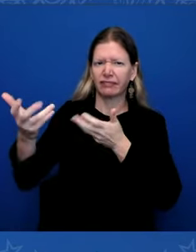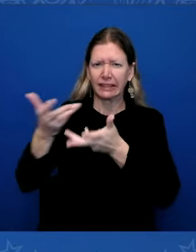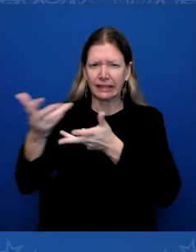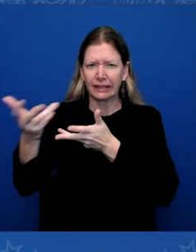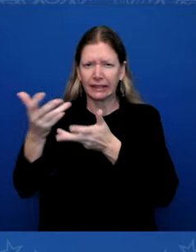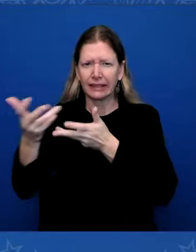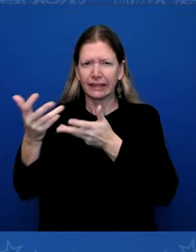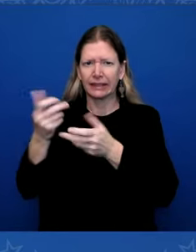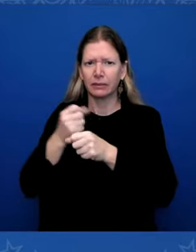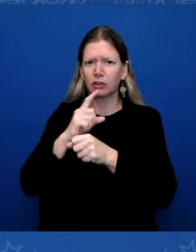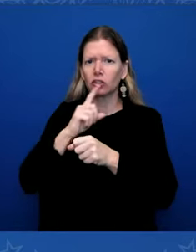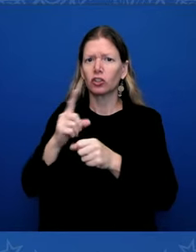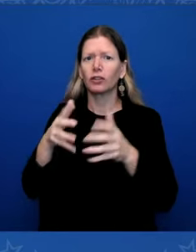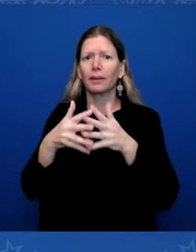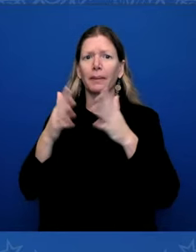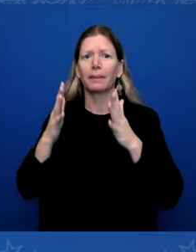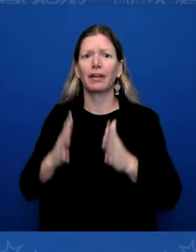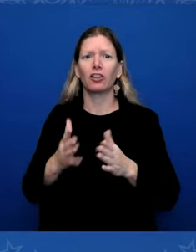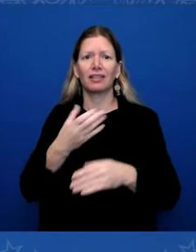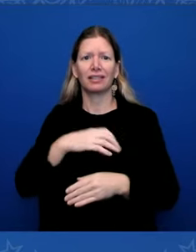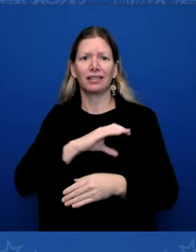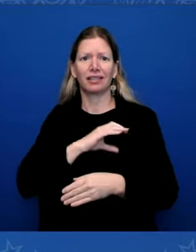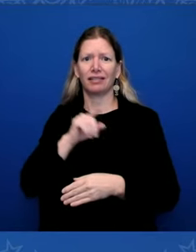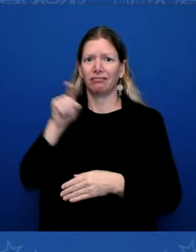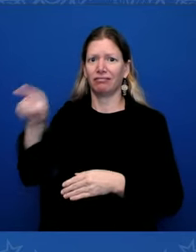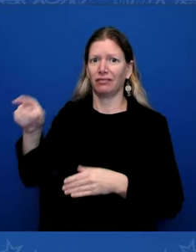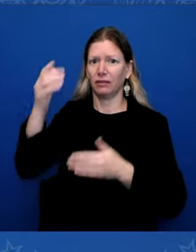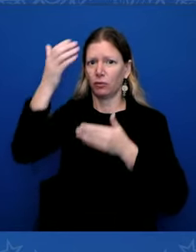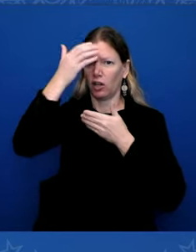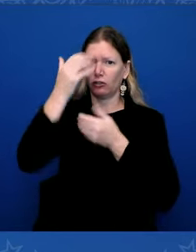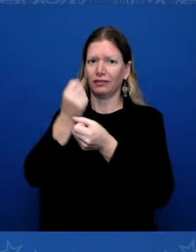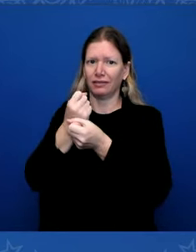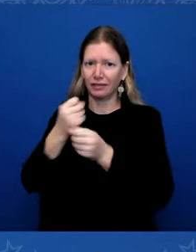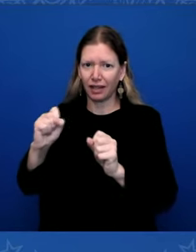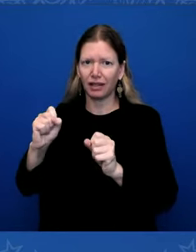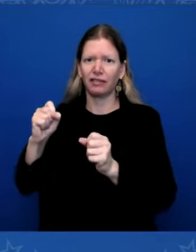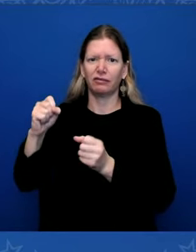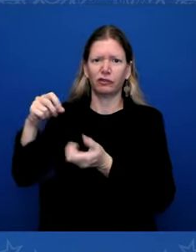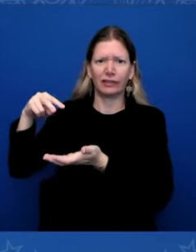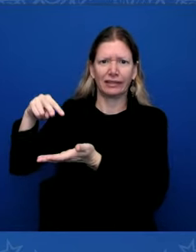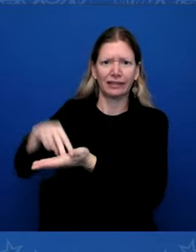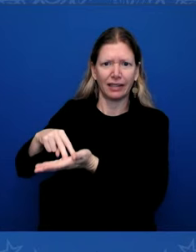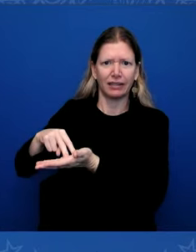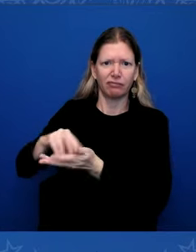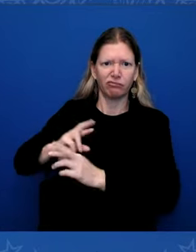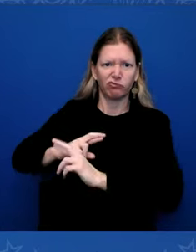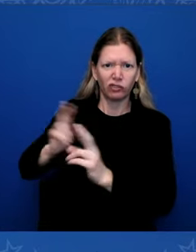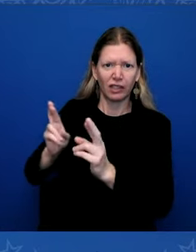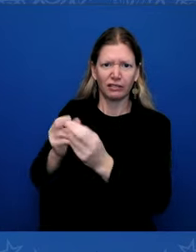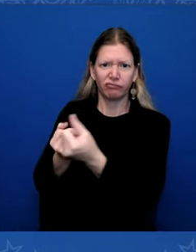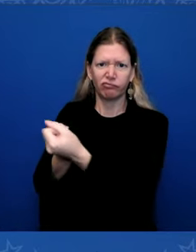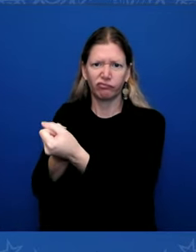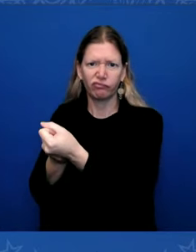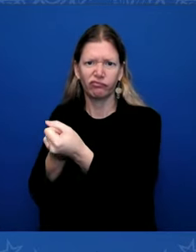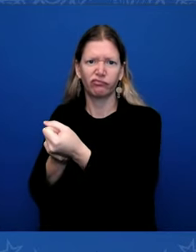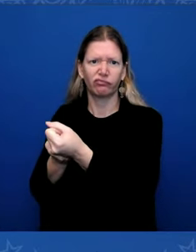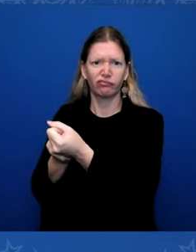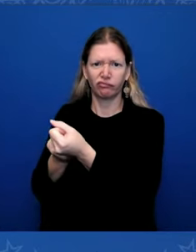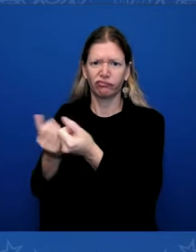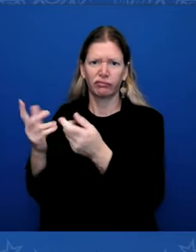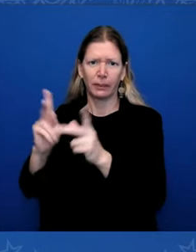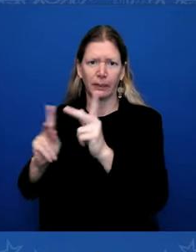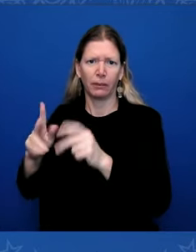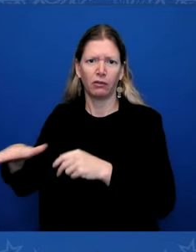standing ready to provide any necessary assistance to the Moroccan people as well. We've made that offer. Now, turning to the important visit here in